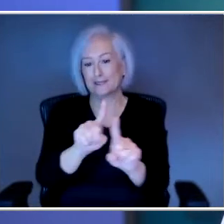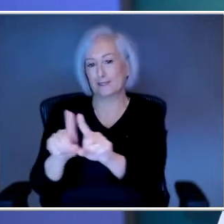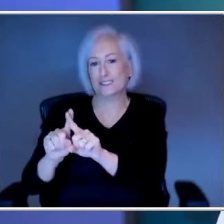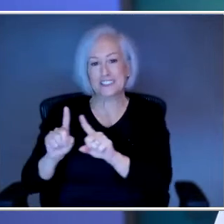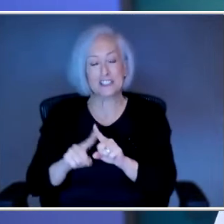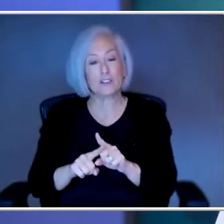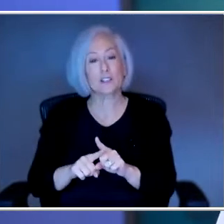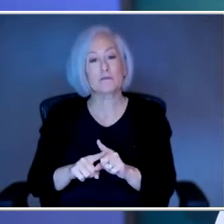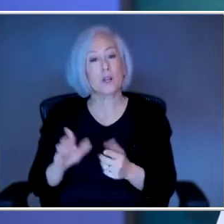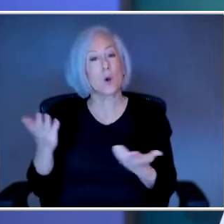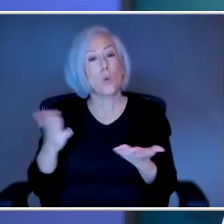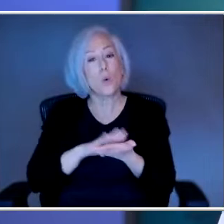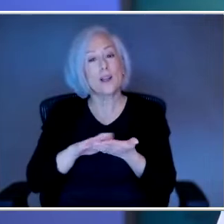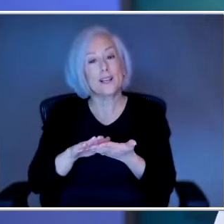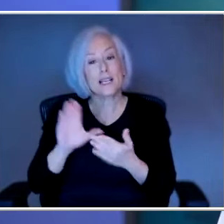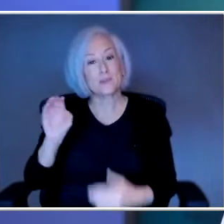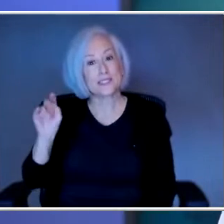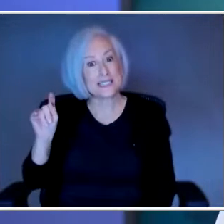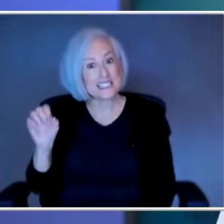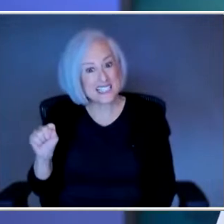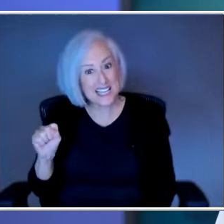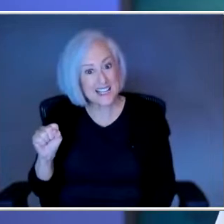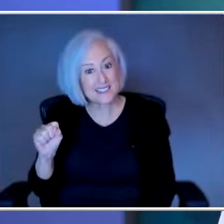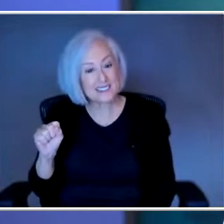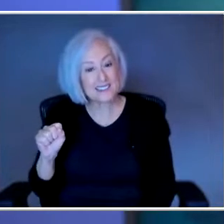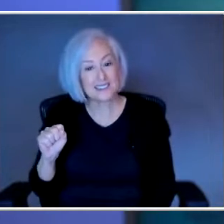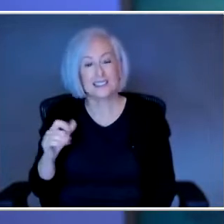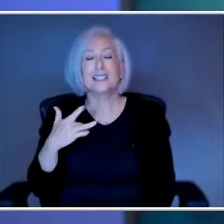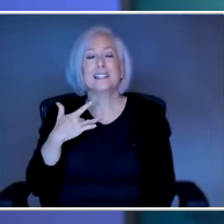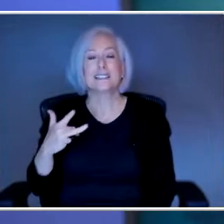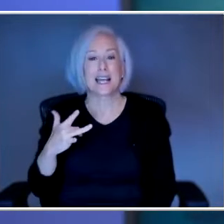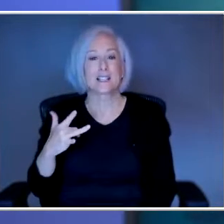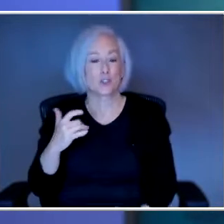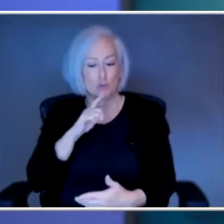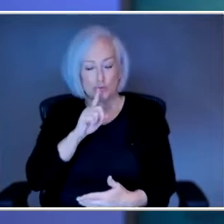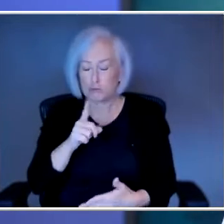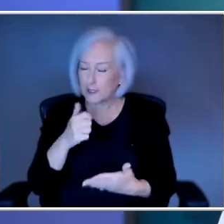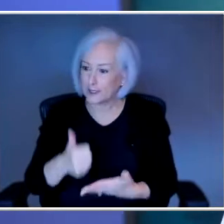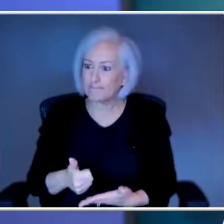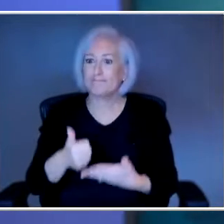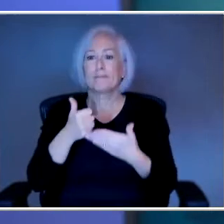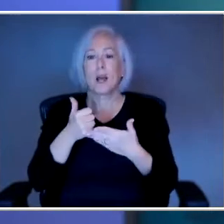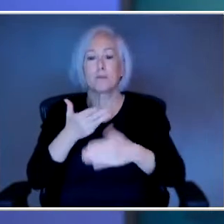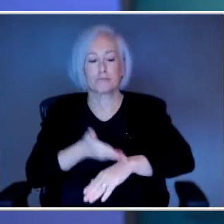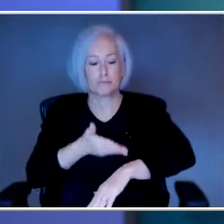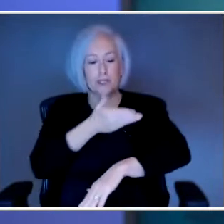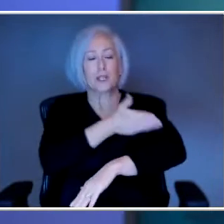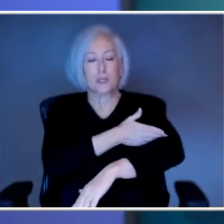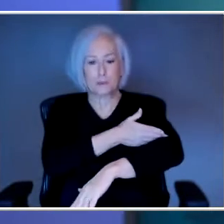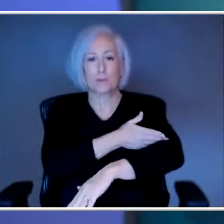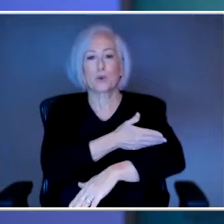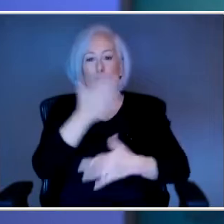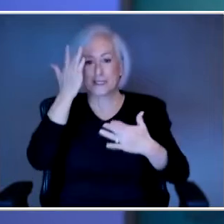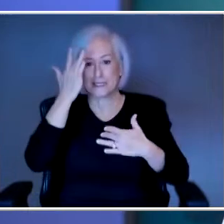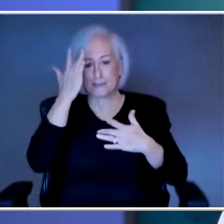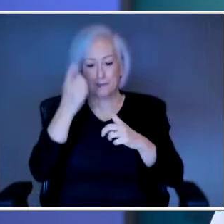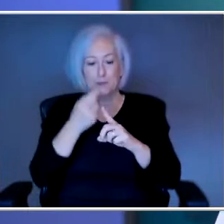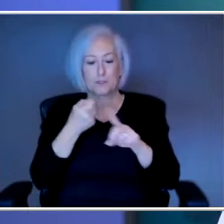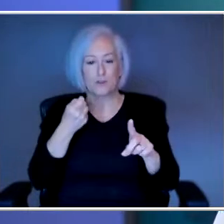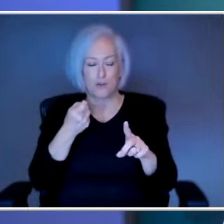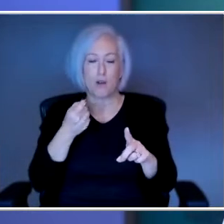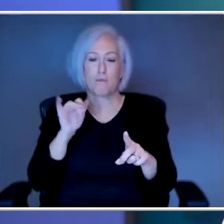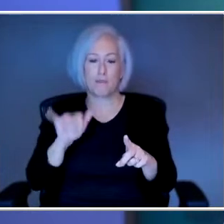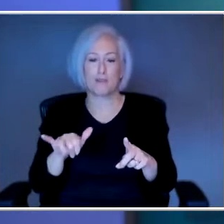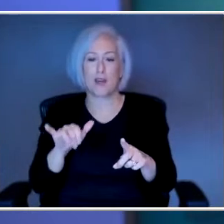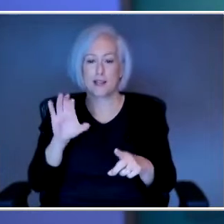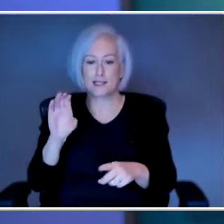and carpal tunnel syndrome is it does tend to be very, very effective, and patients do get relief from the symptoms that they have. So seeking somebody